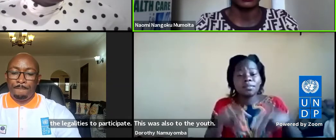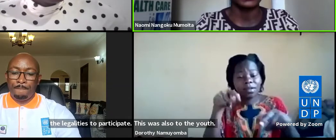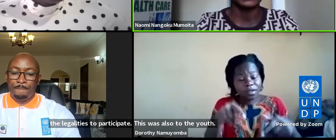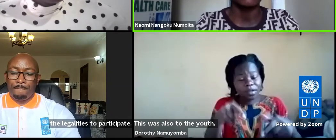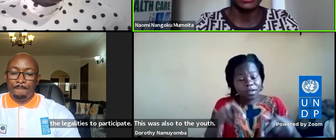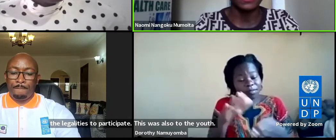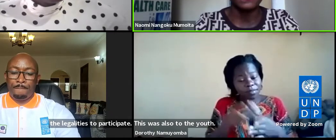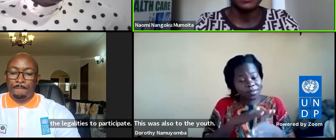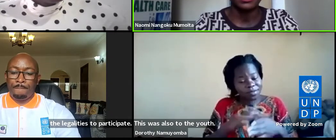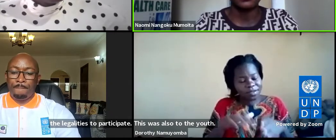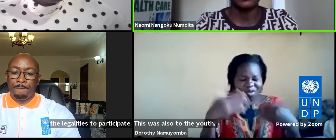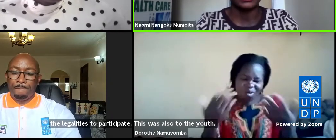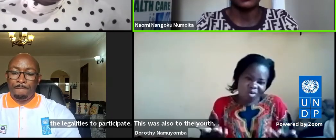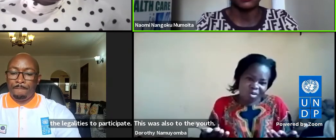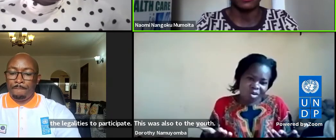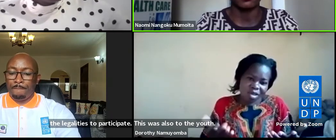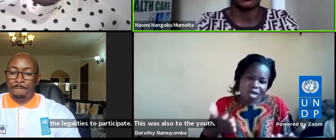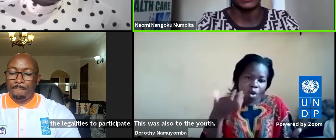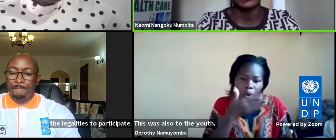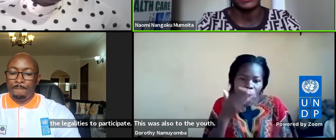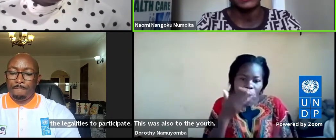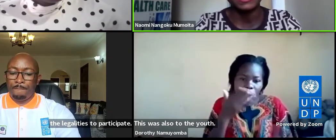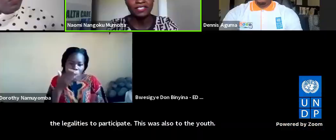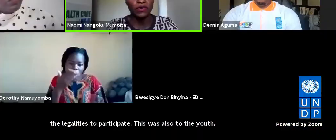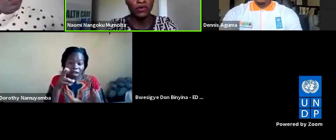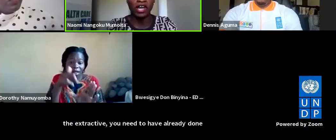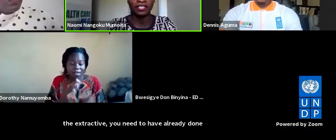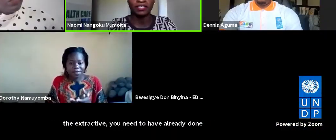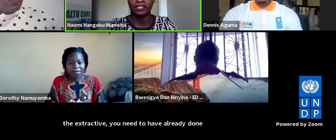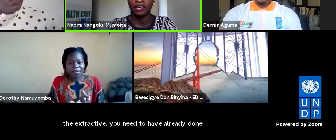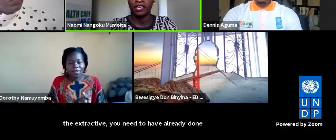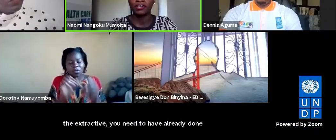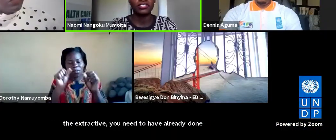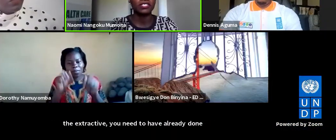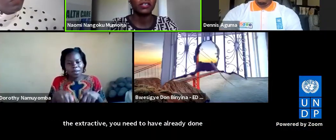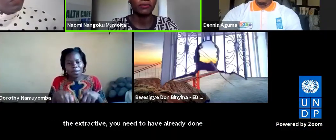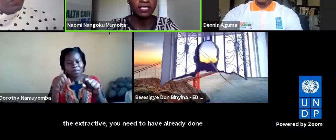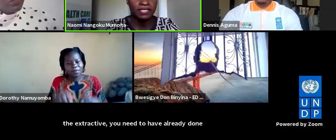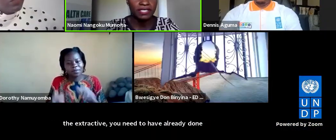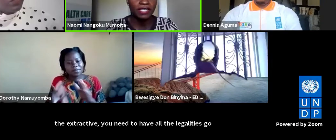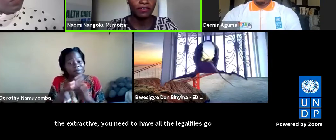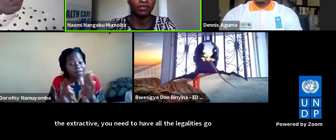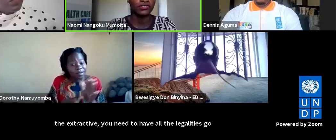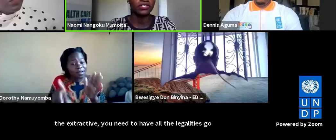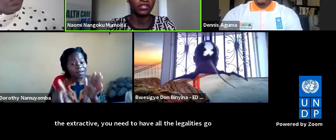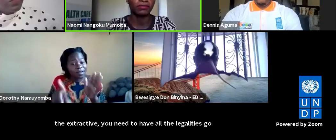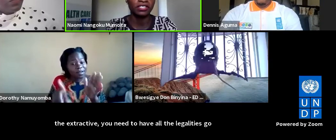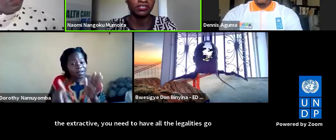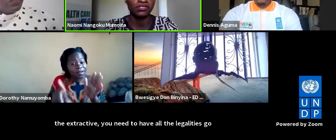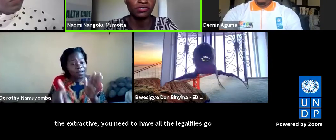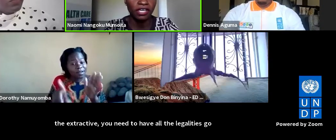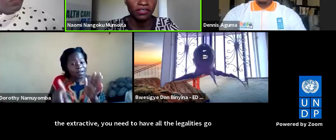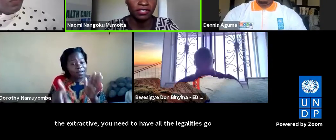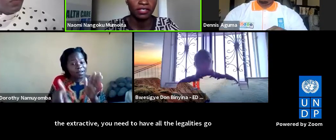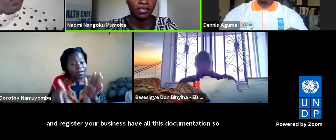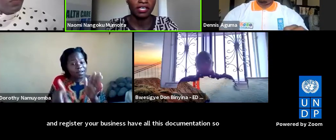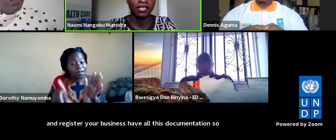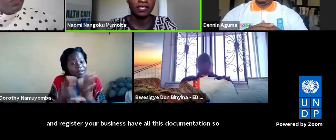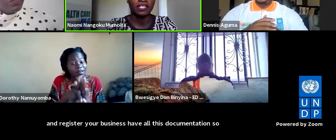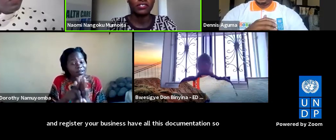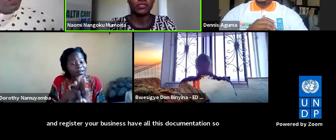gas, generally the extractives, you need to have all the legalities. Go and register your business, have all those documentations